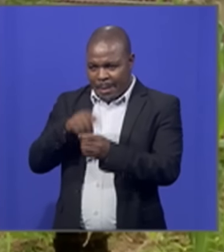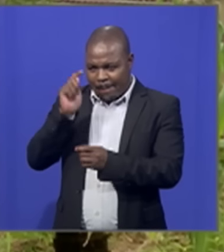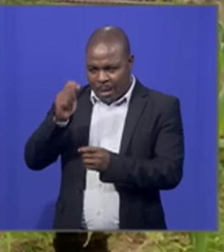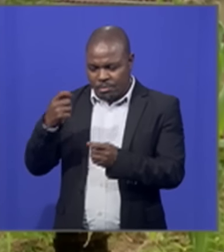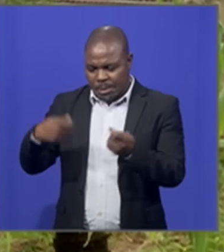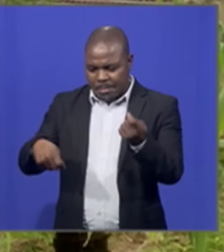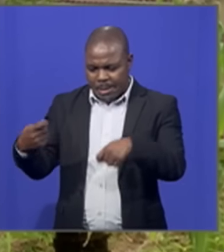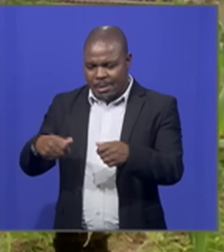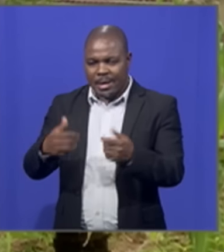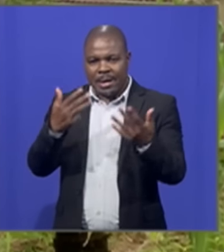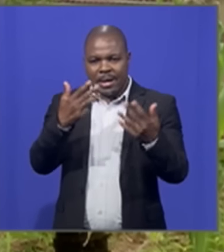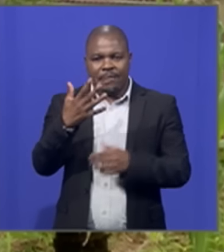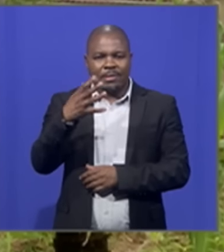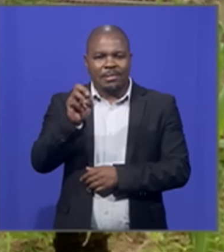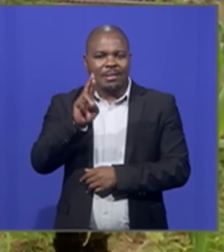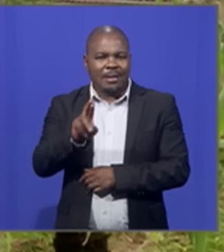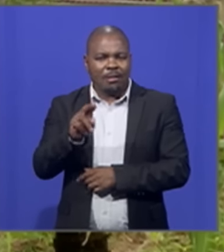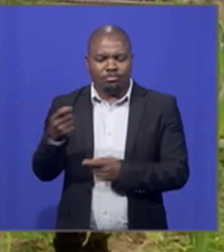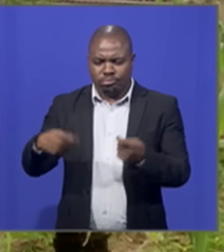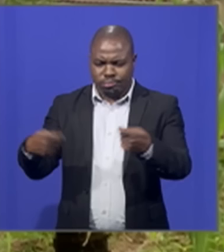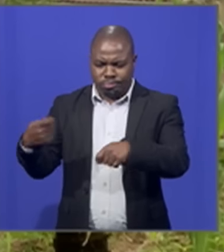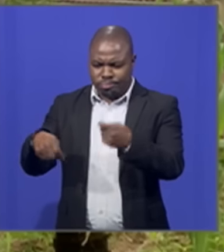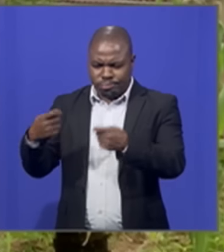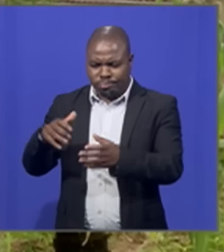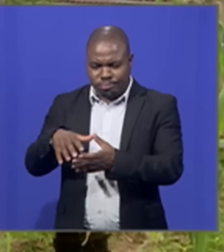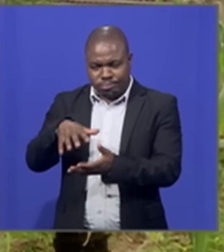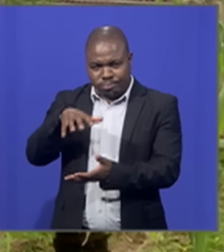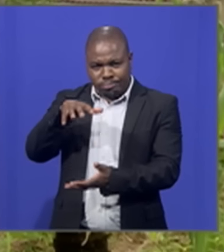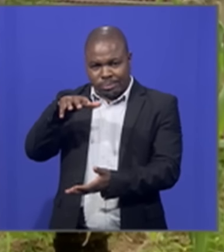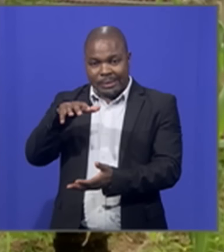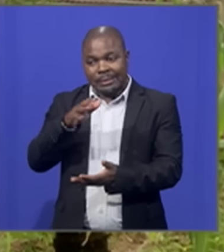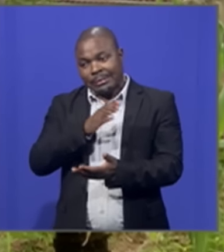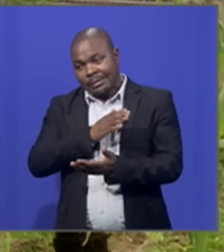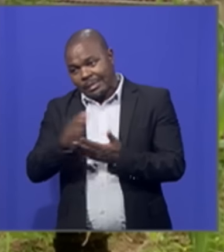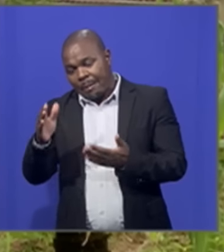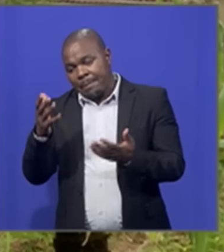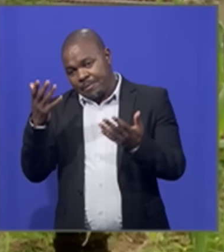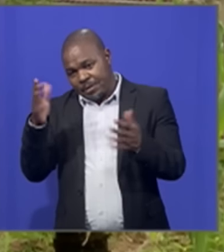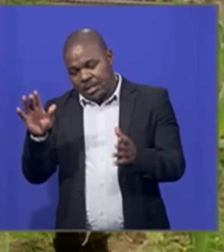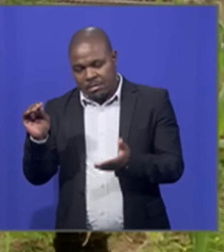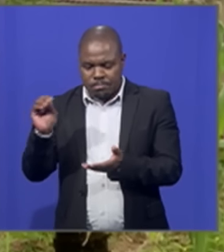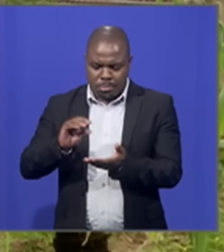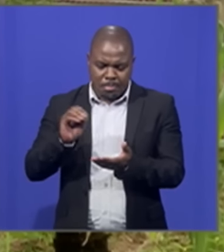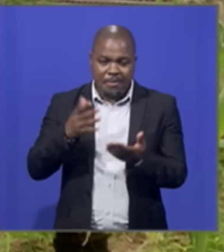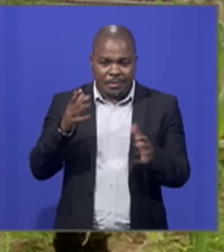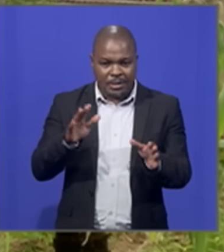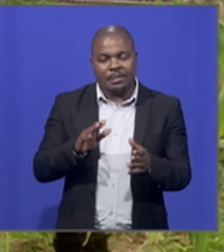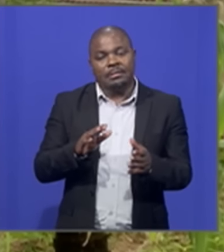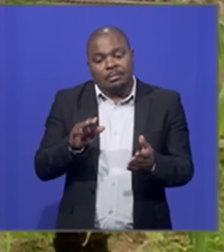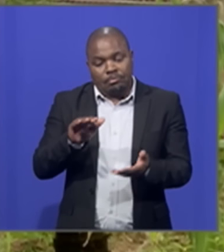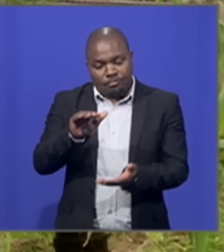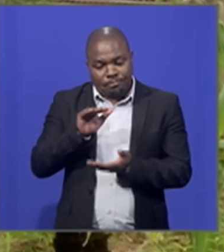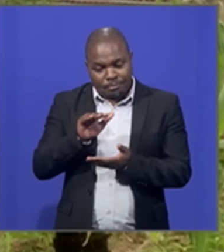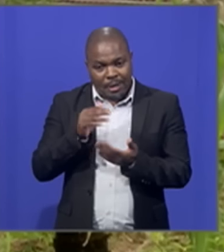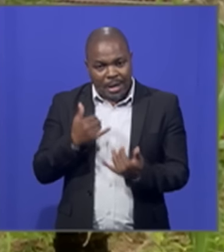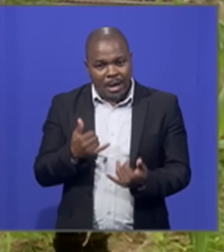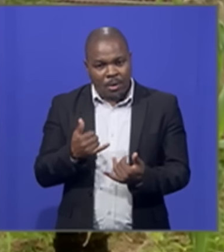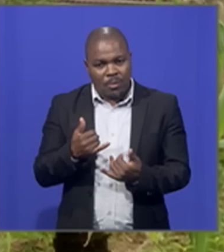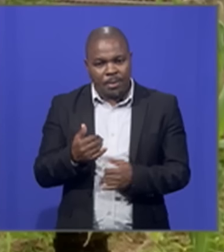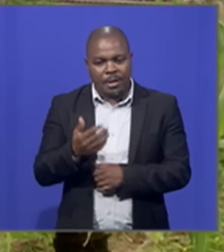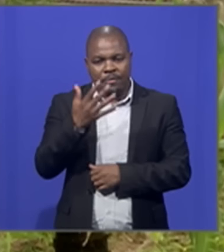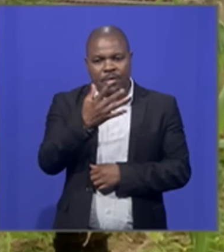tlantšiwa 950 rands go lefela mašeleng awe. Ba e leng gore ba kgonne go ntšha mašeleng ba dirile bjalo. Mašeleng ao ga bjale a balela